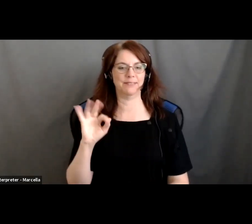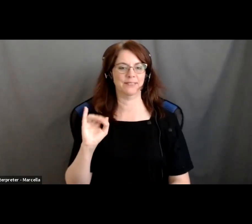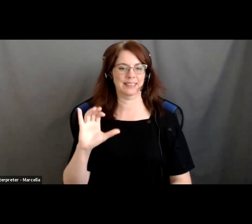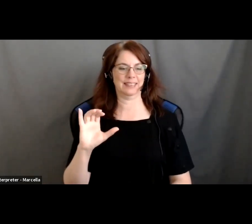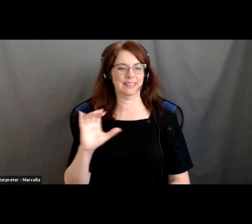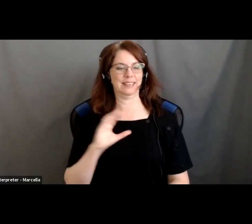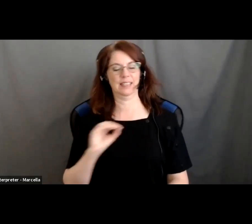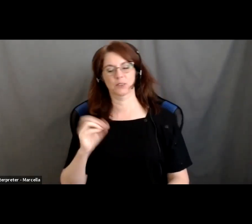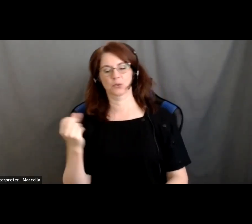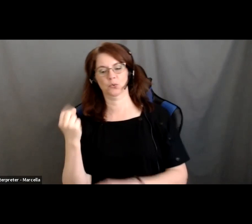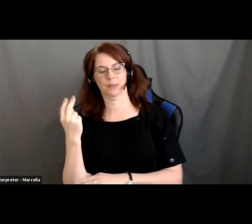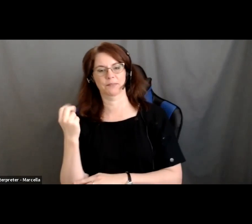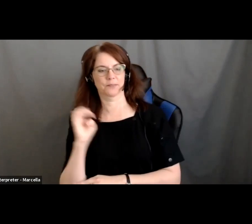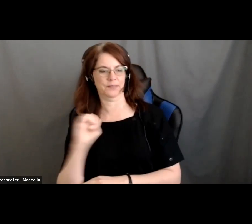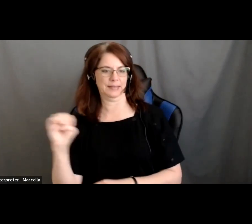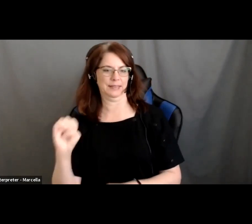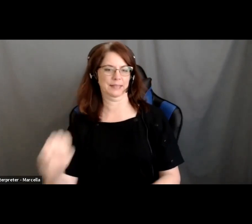Eastern.